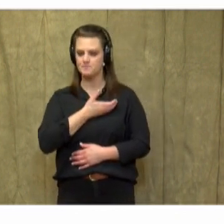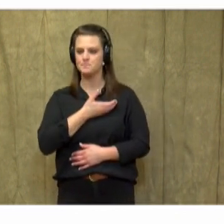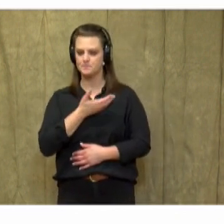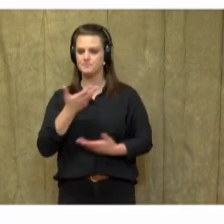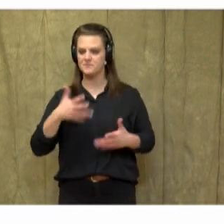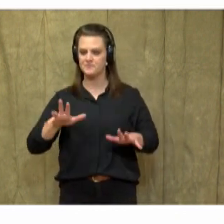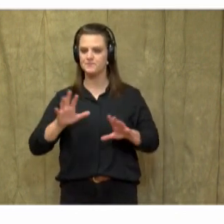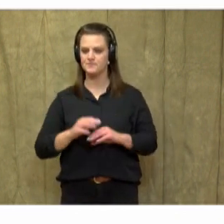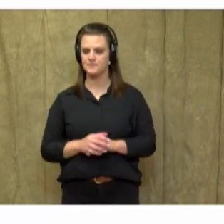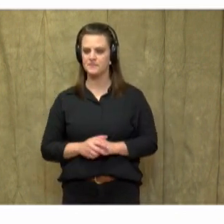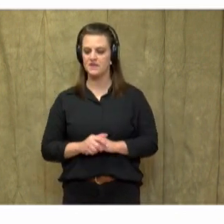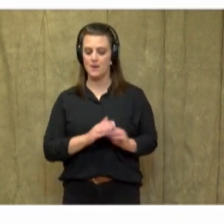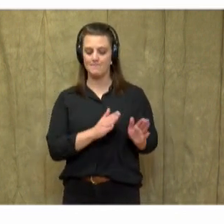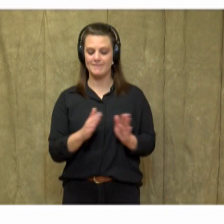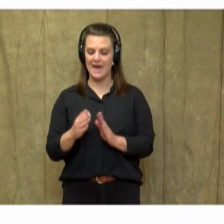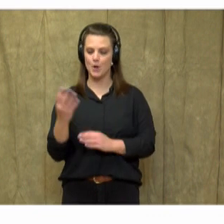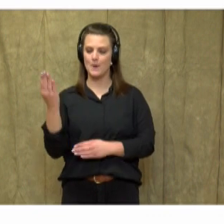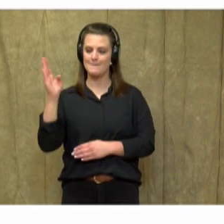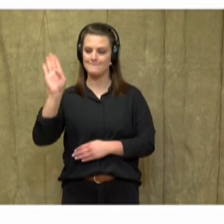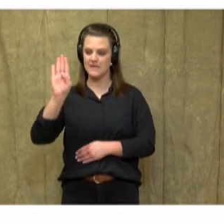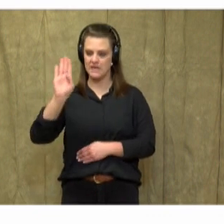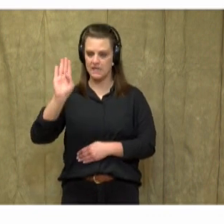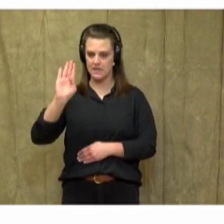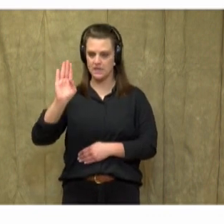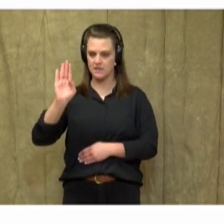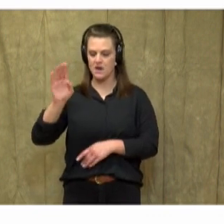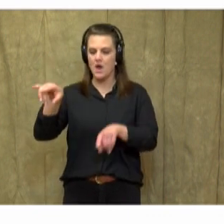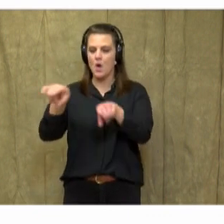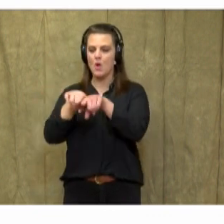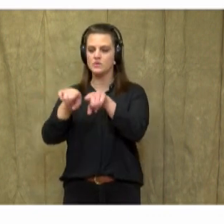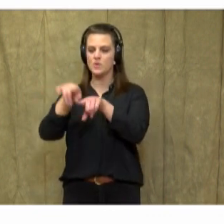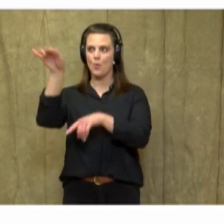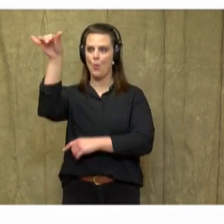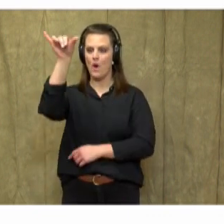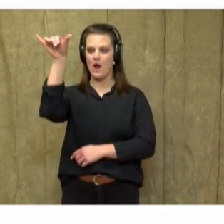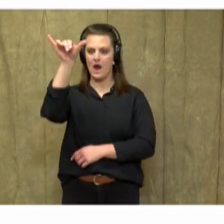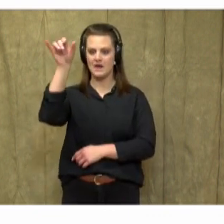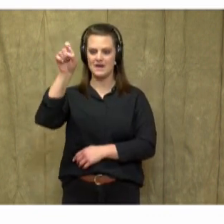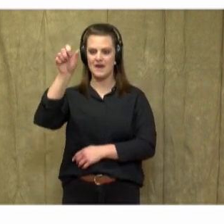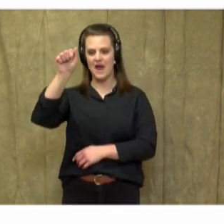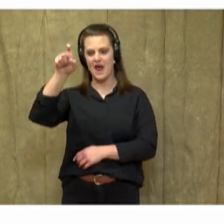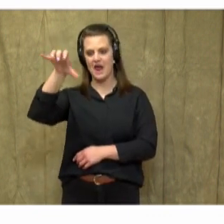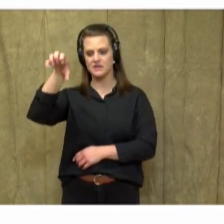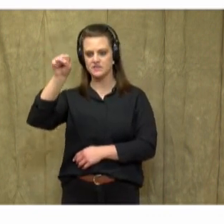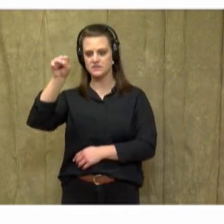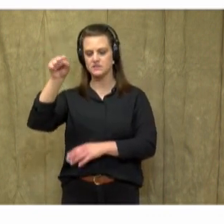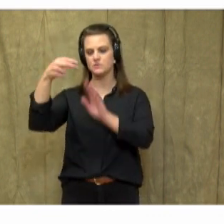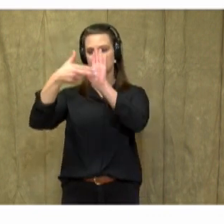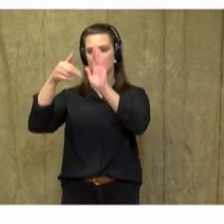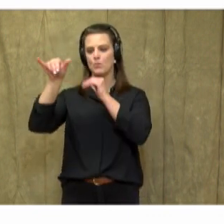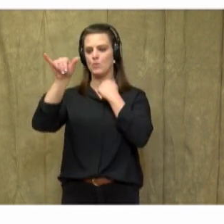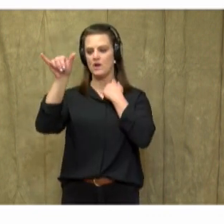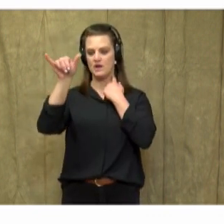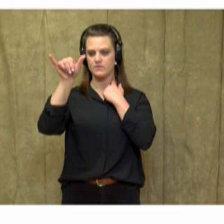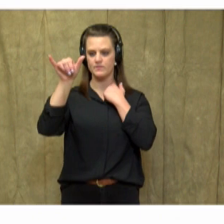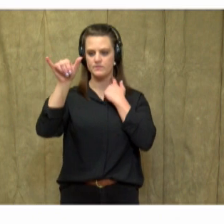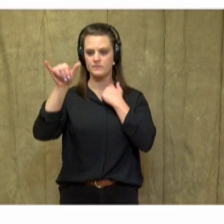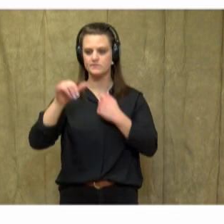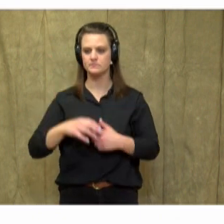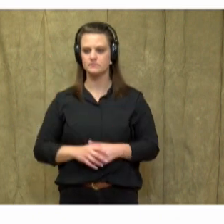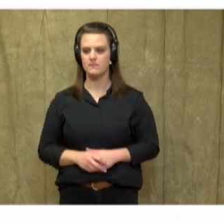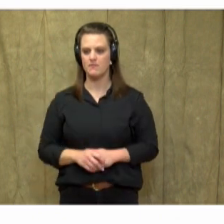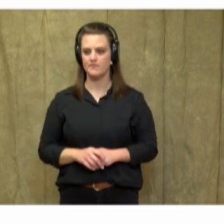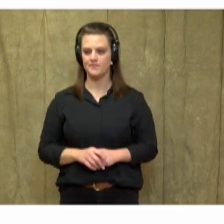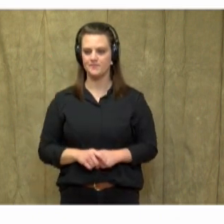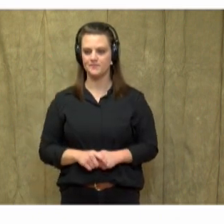now pattern B, which is also the y-axis, I'm going to label it Y. Look